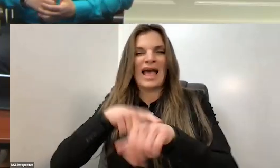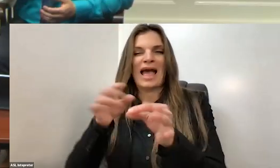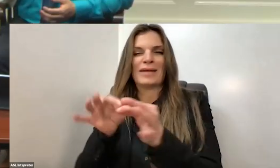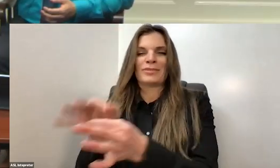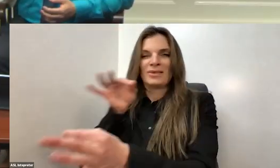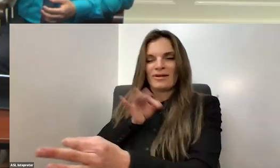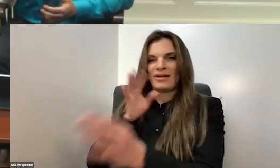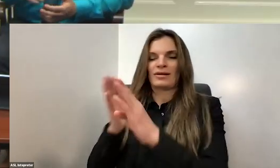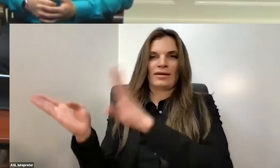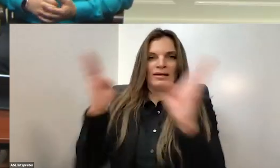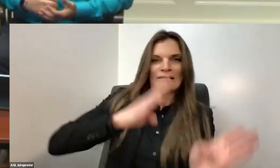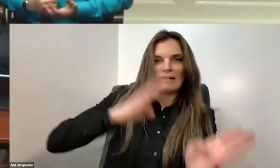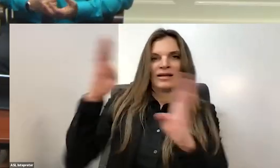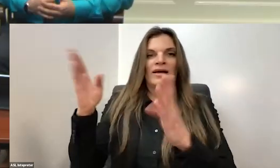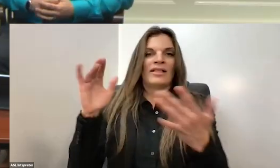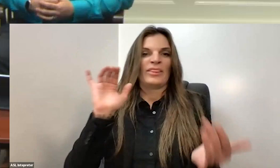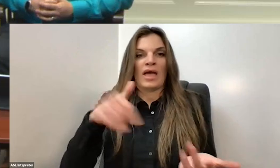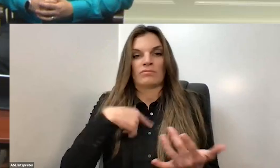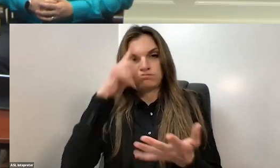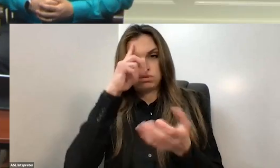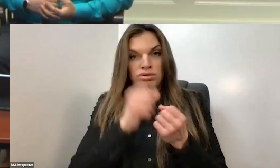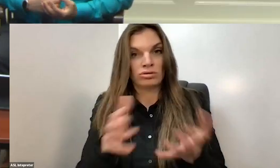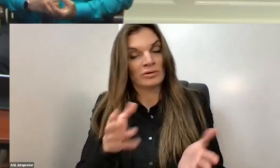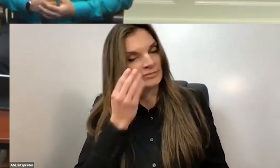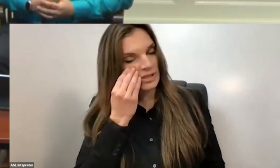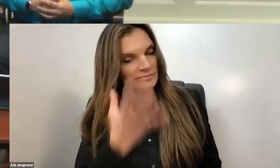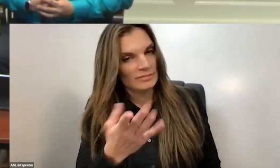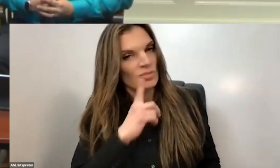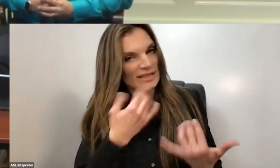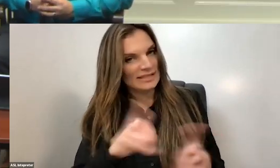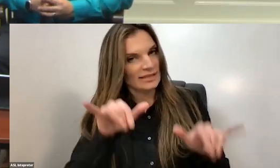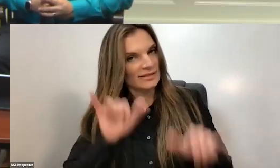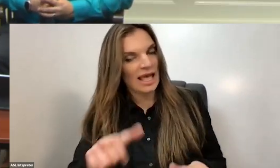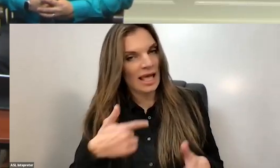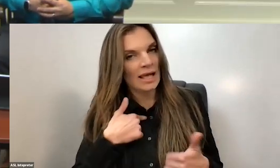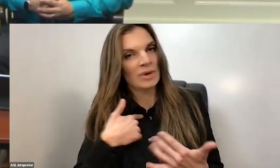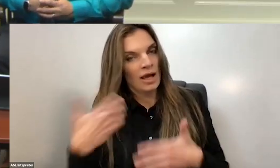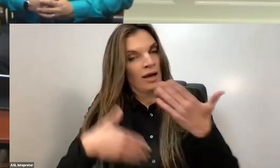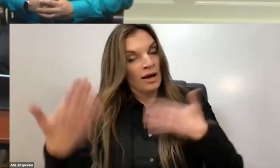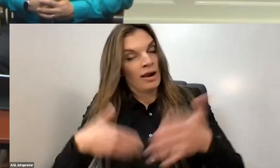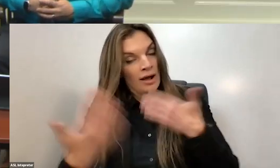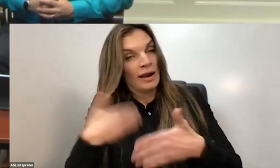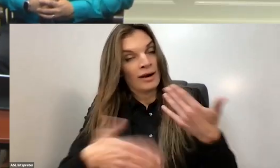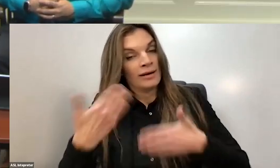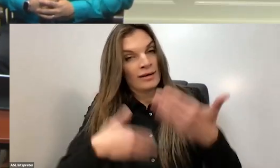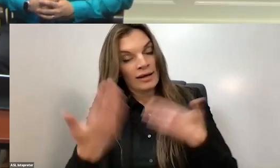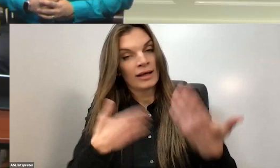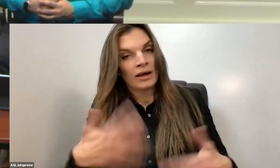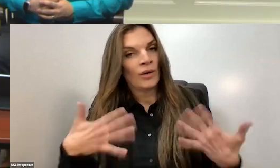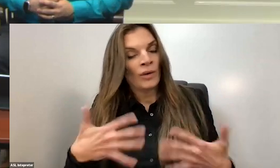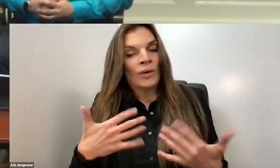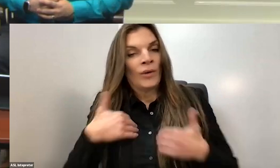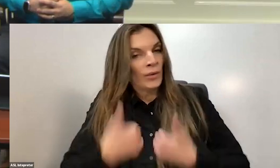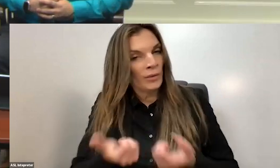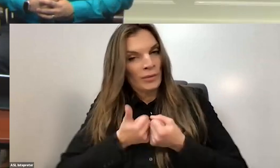things. So I think not much has changed in terms of running on fumes. Basically, I flew in